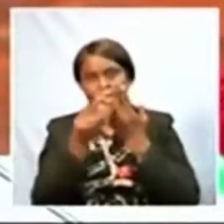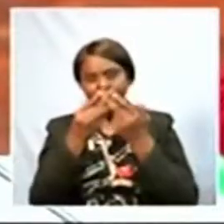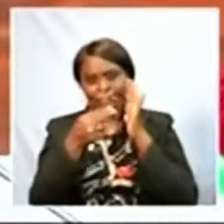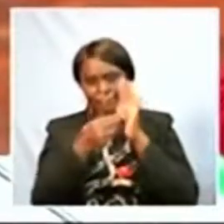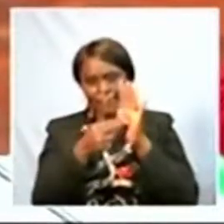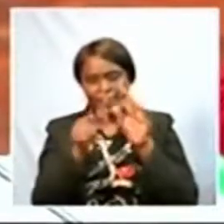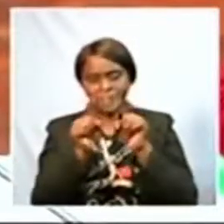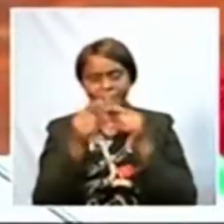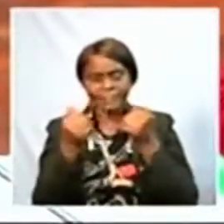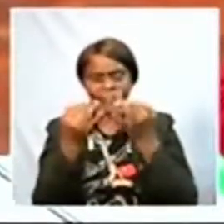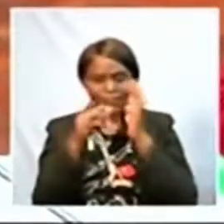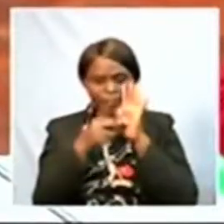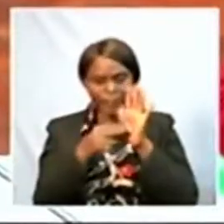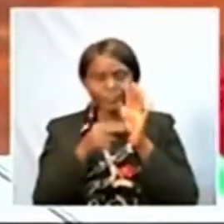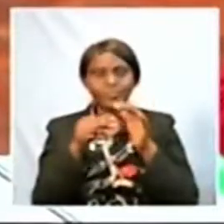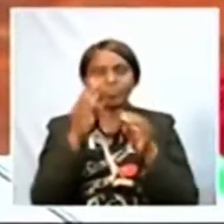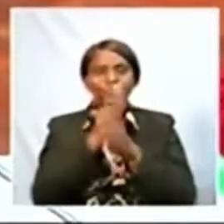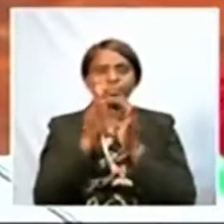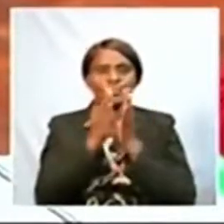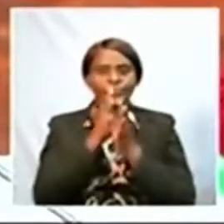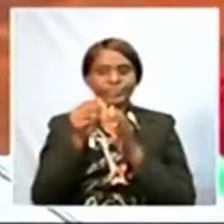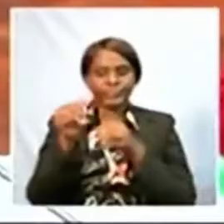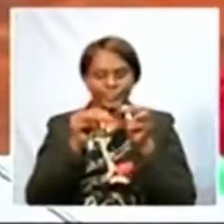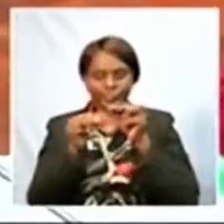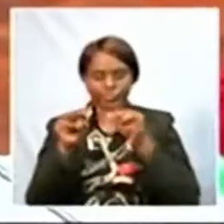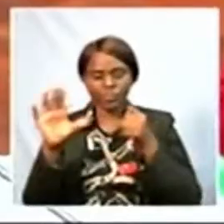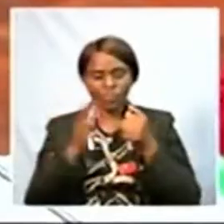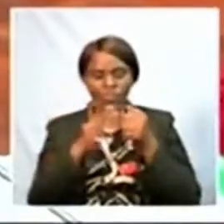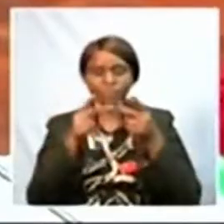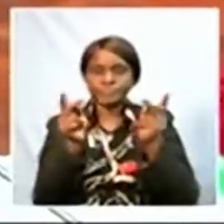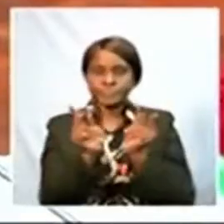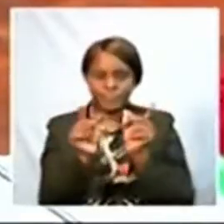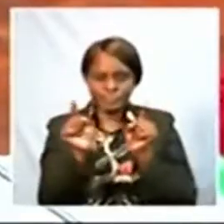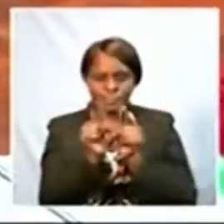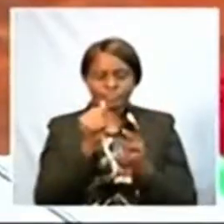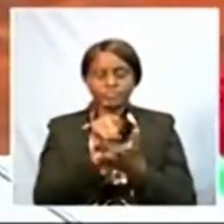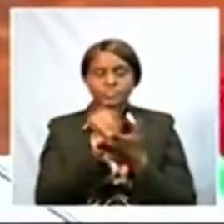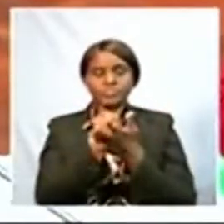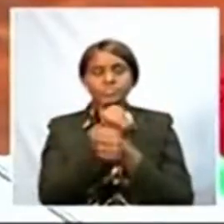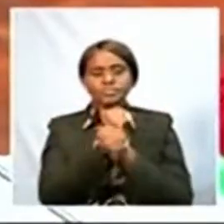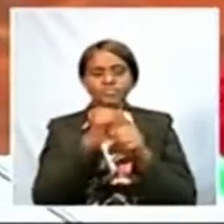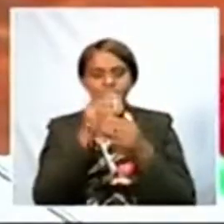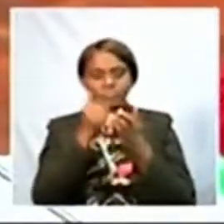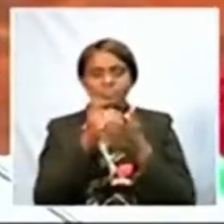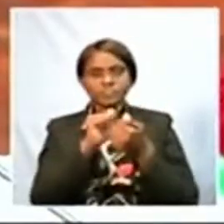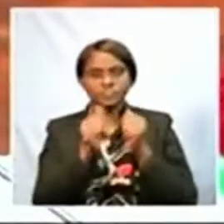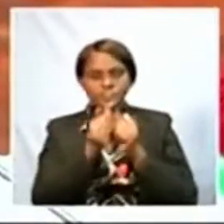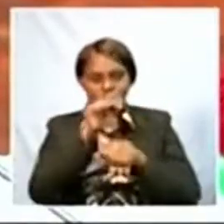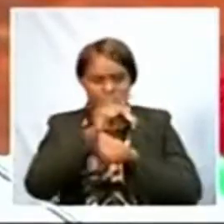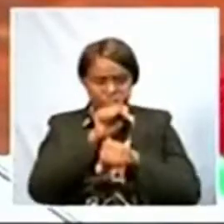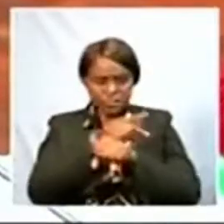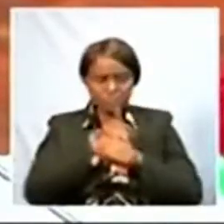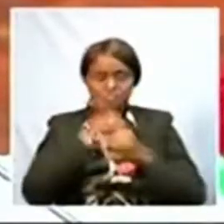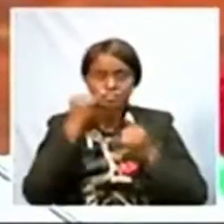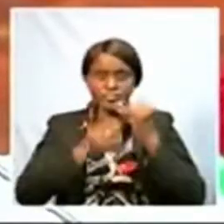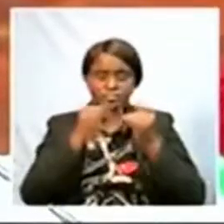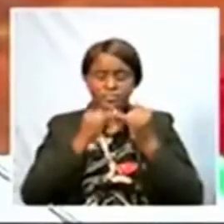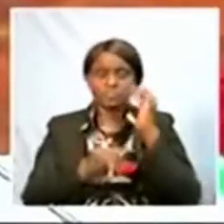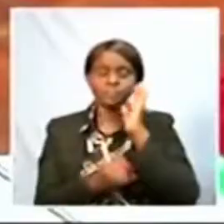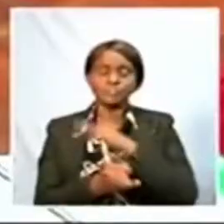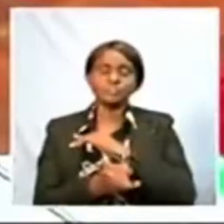wish to indicate that the contractor managed to mobilize back to site and rectified the defects. The project has since been